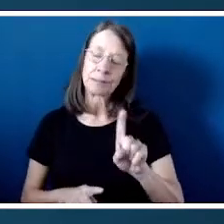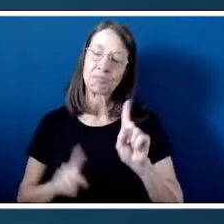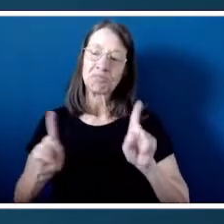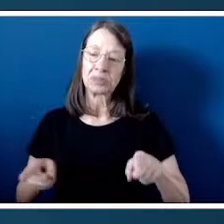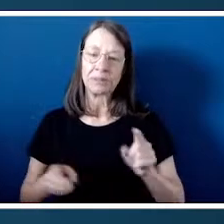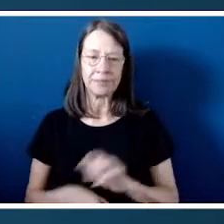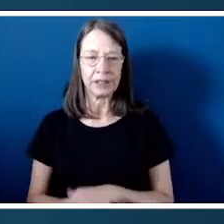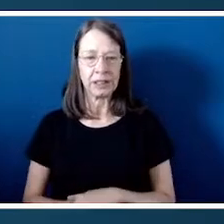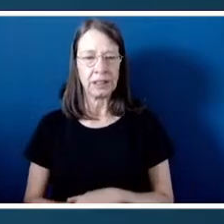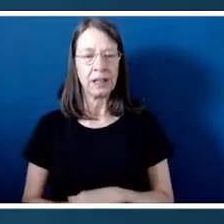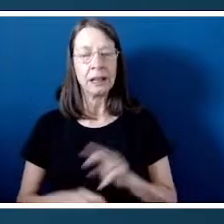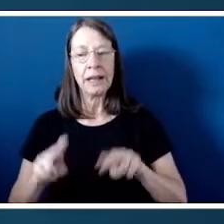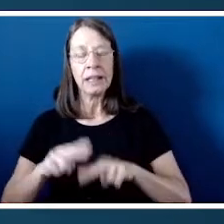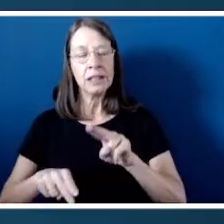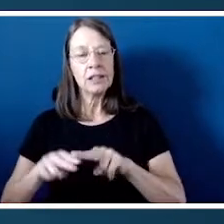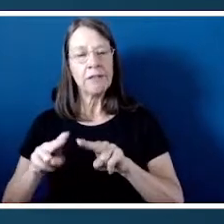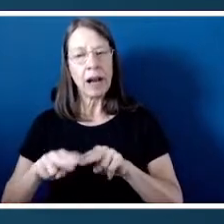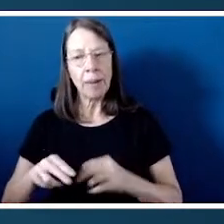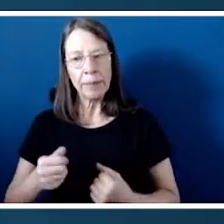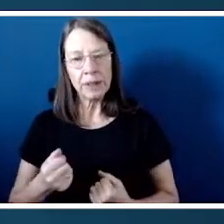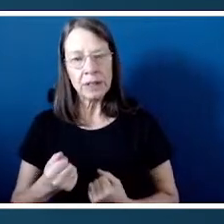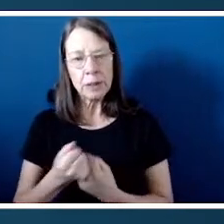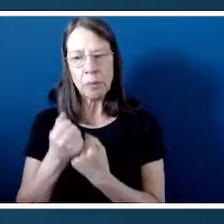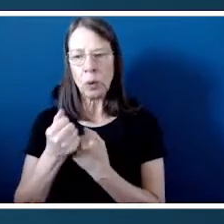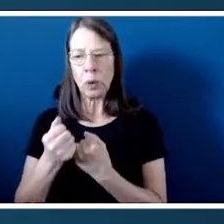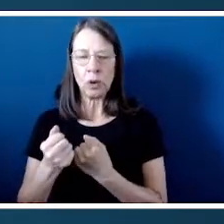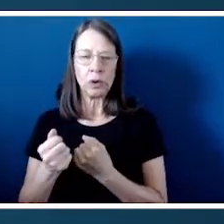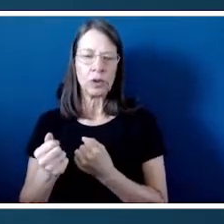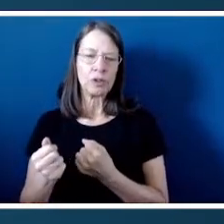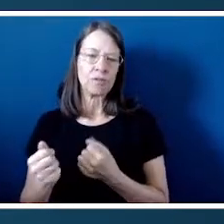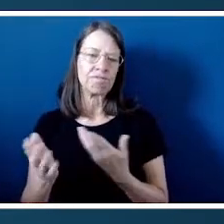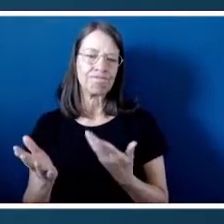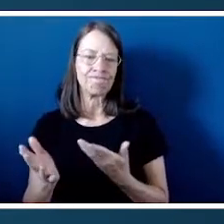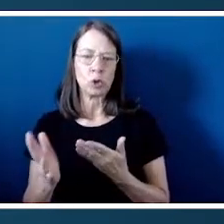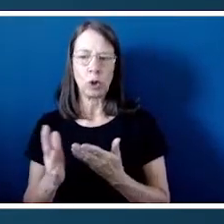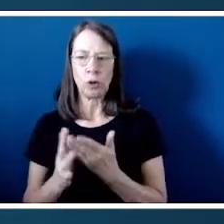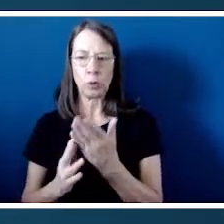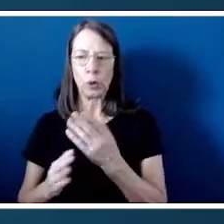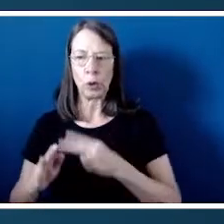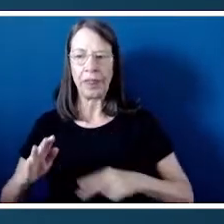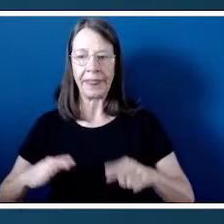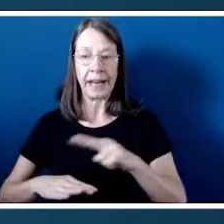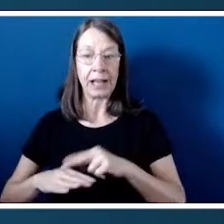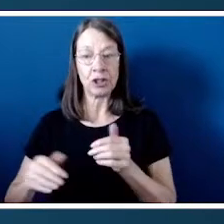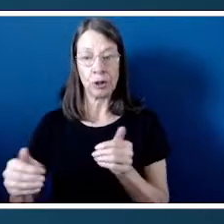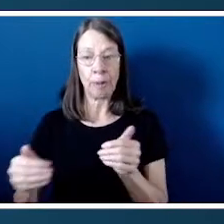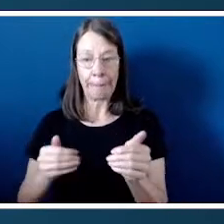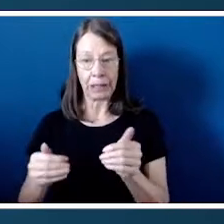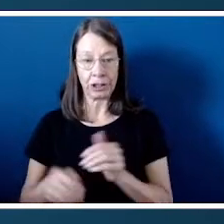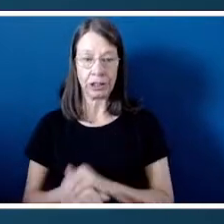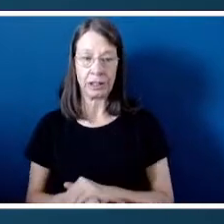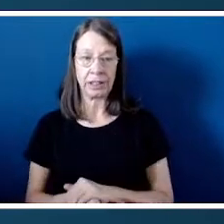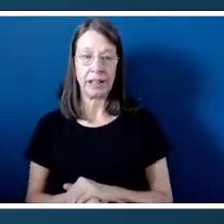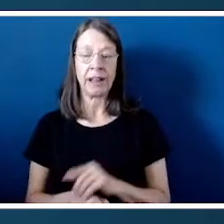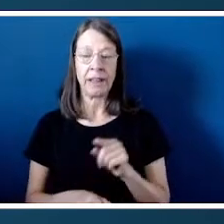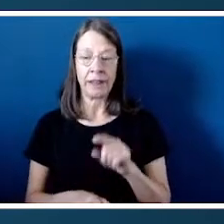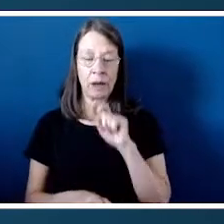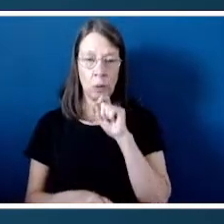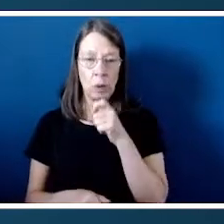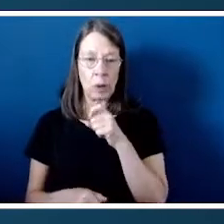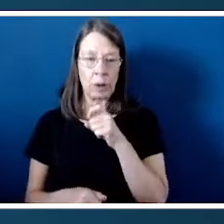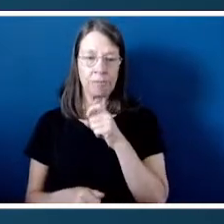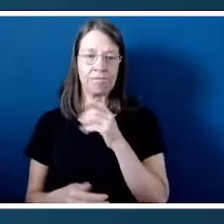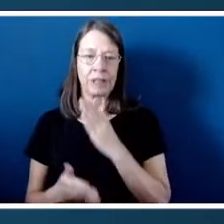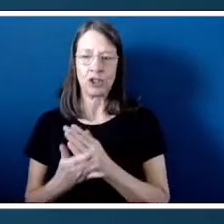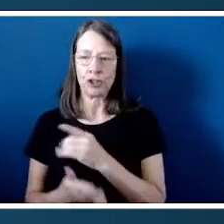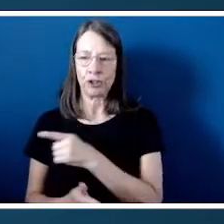Development support through national budget is the surest way to ensure that development is nationally owned